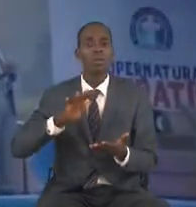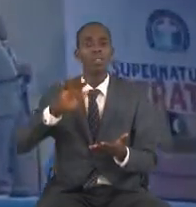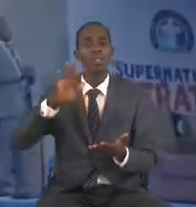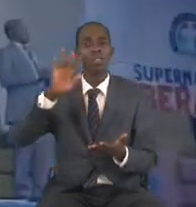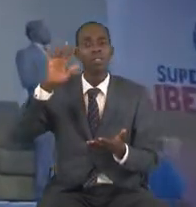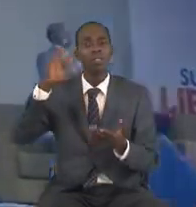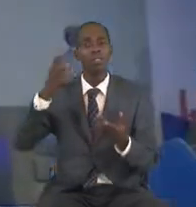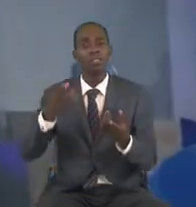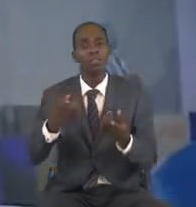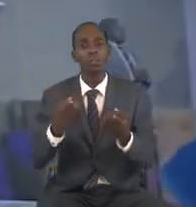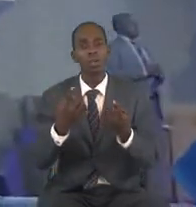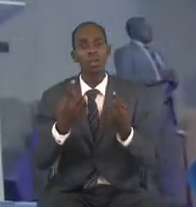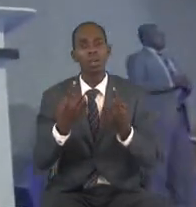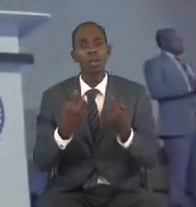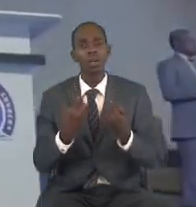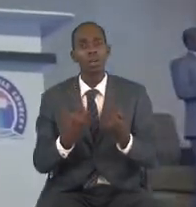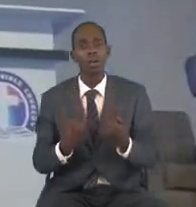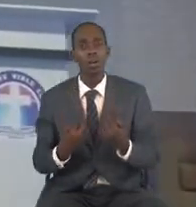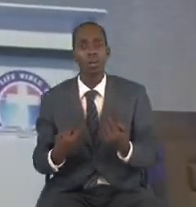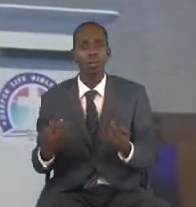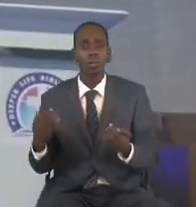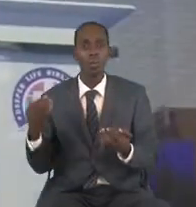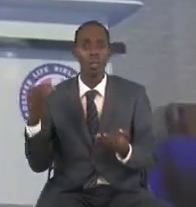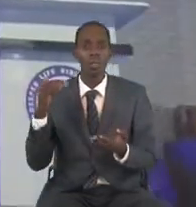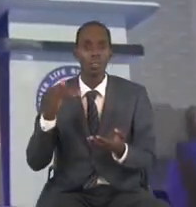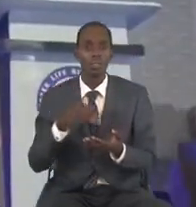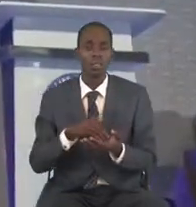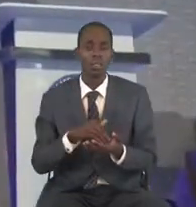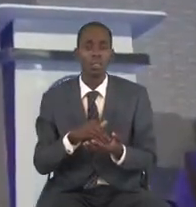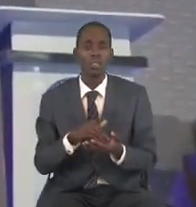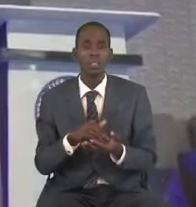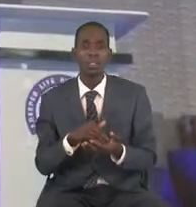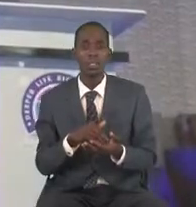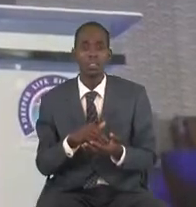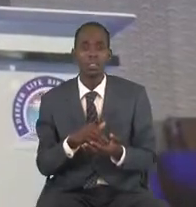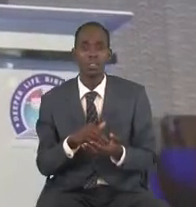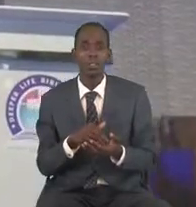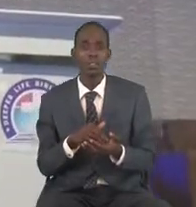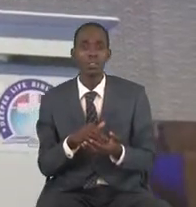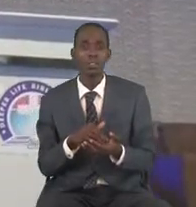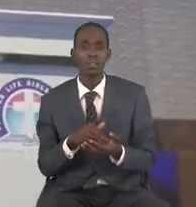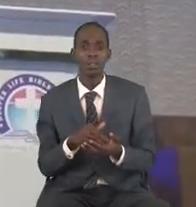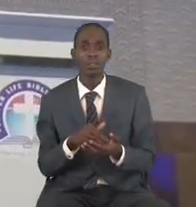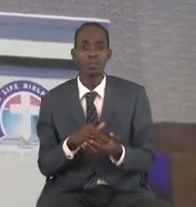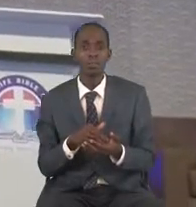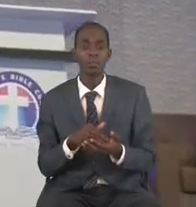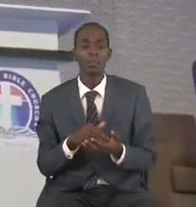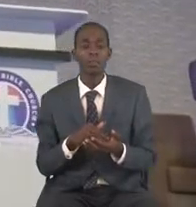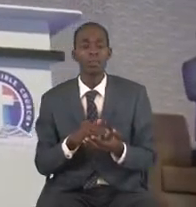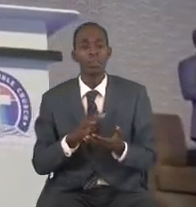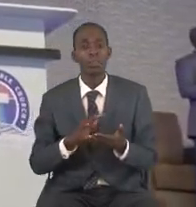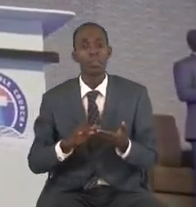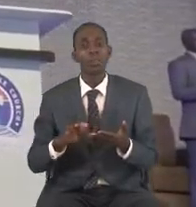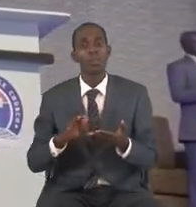glory come again. Forgive us,